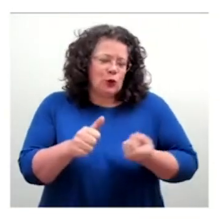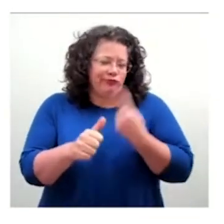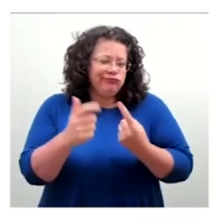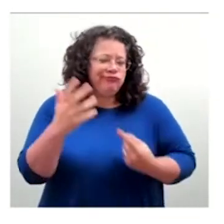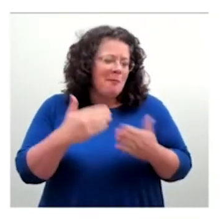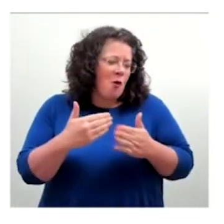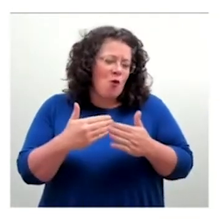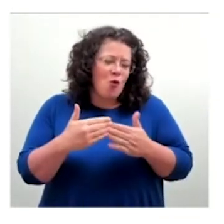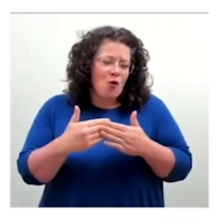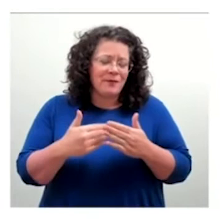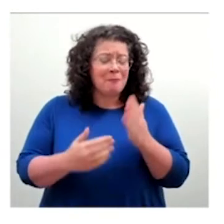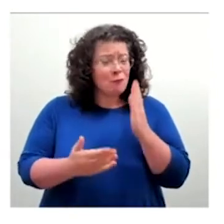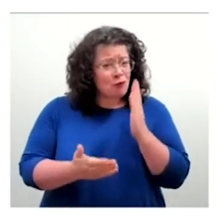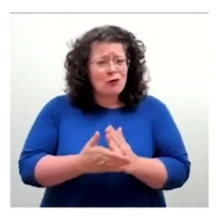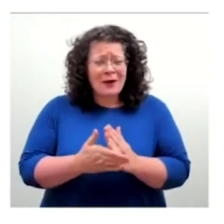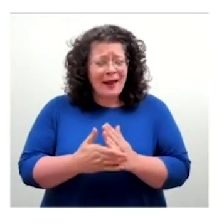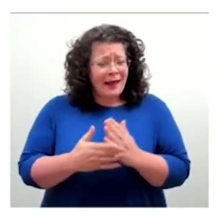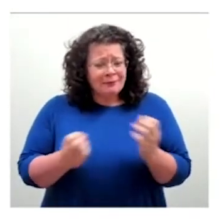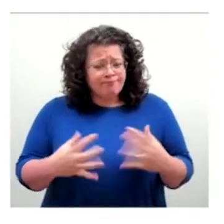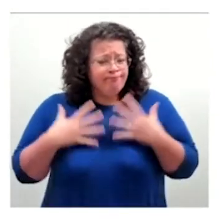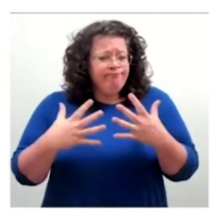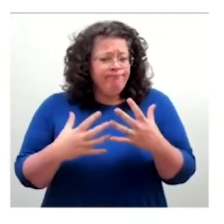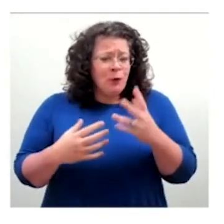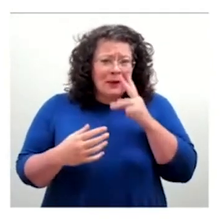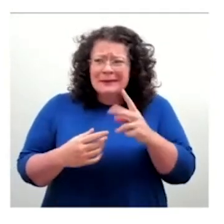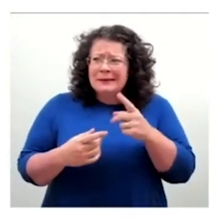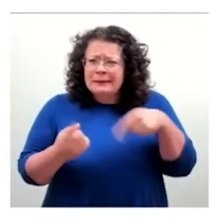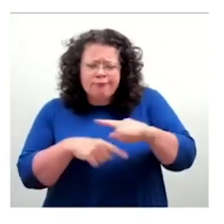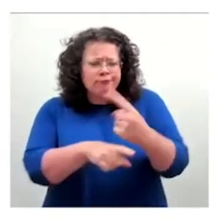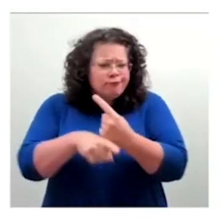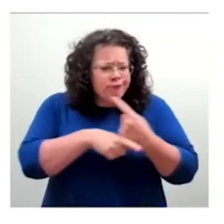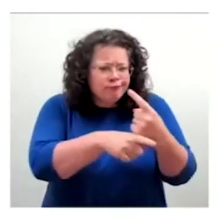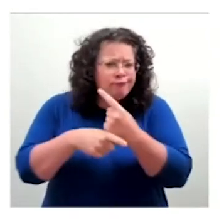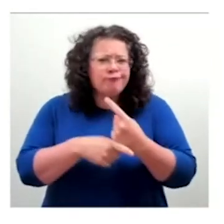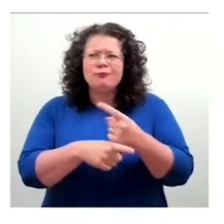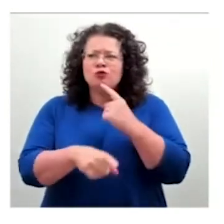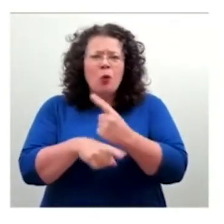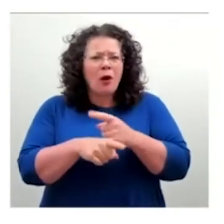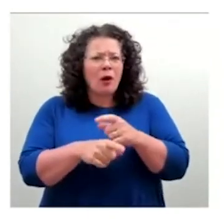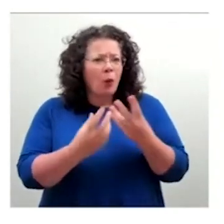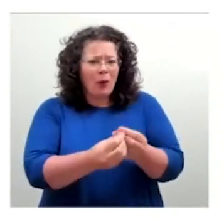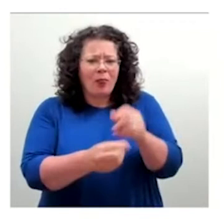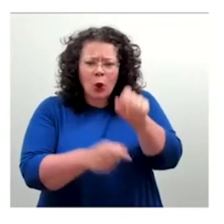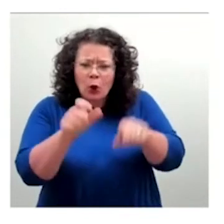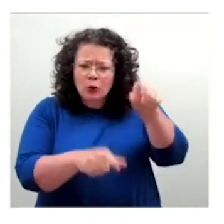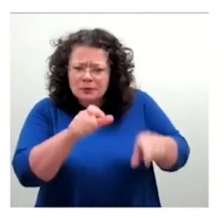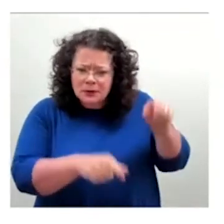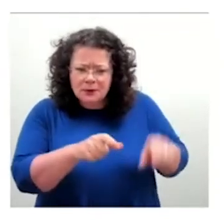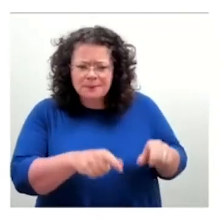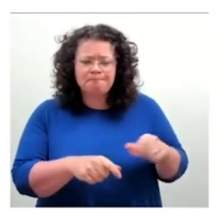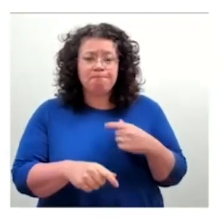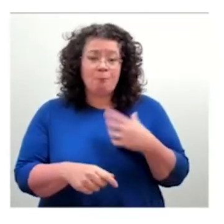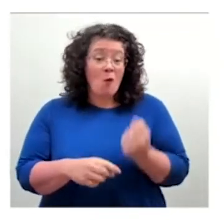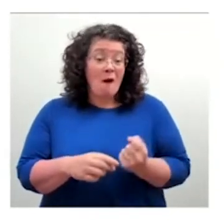customers. We've got a disability answer desk that is receiving, well, record volumes this year. But I love